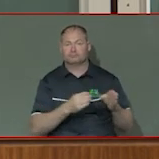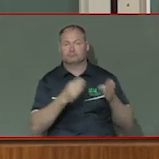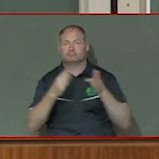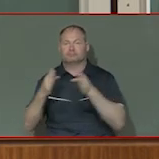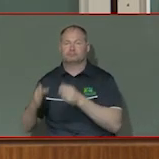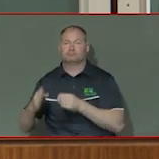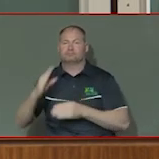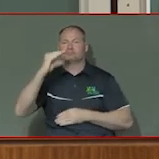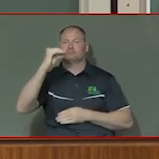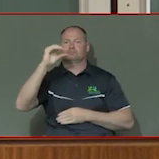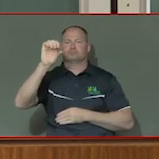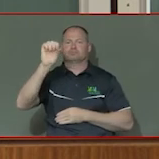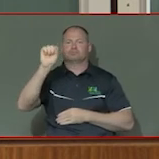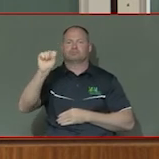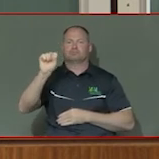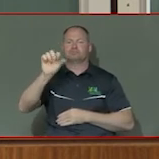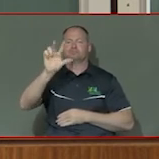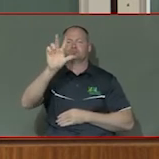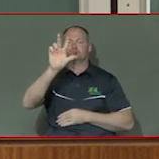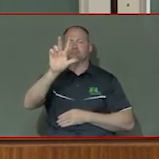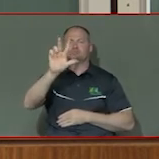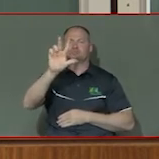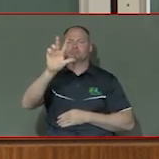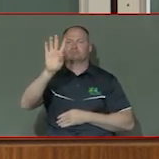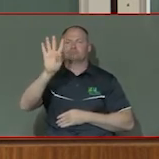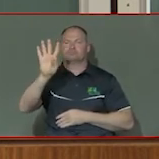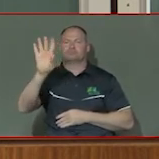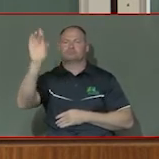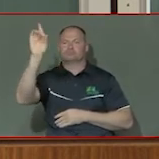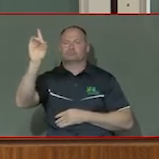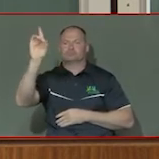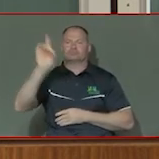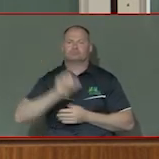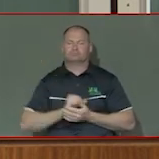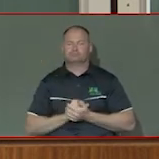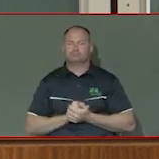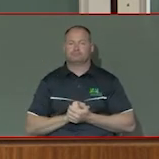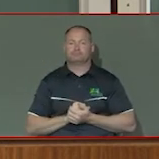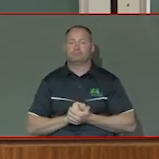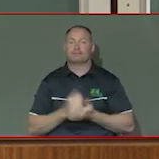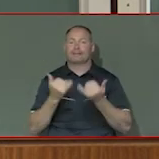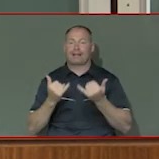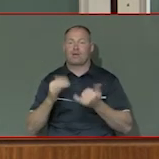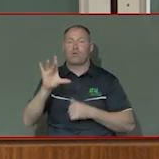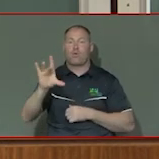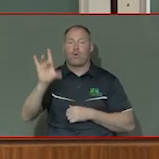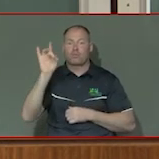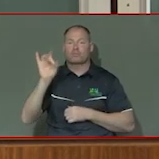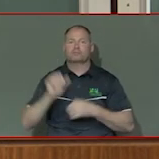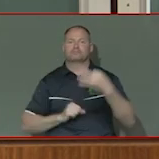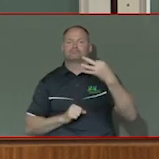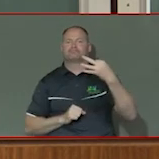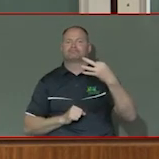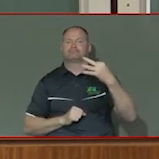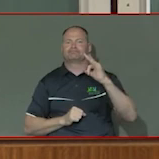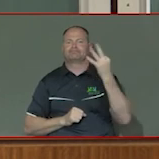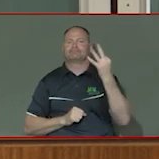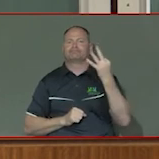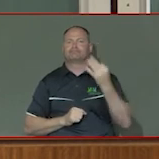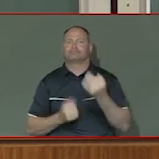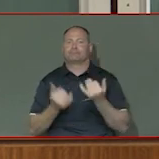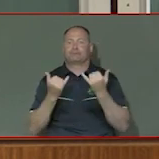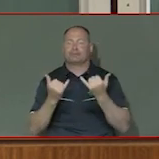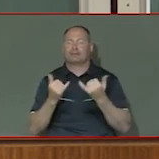cos of 84 degrees. Now, this is the third option. The first step is to make